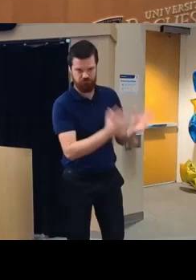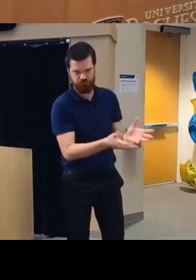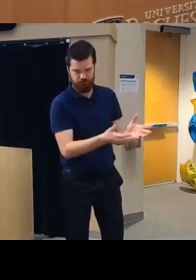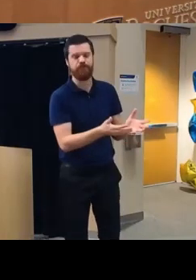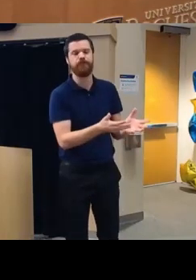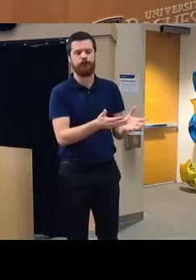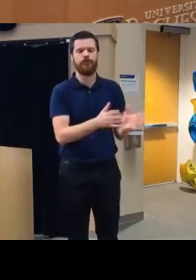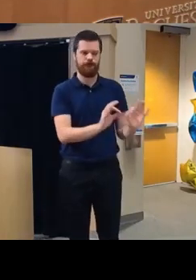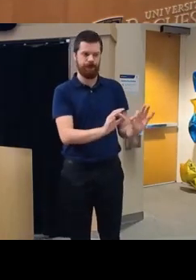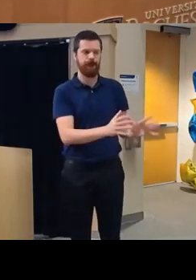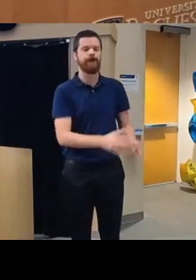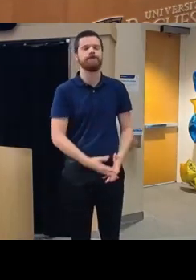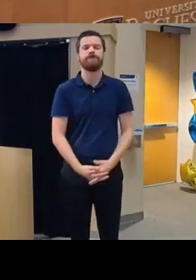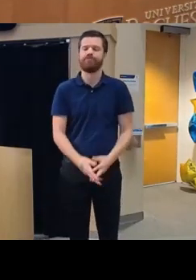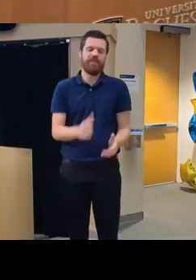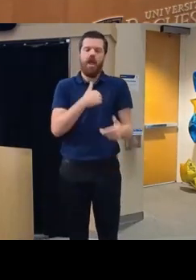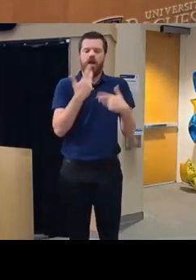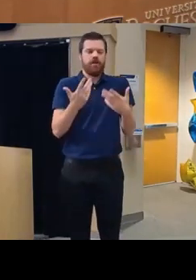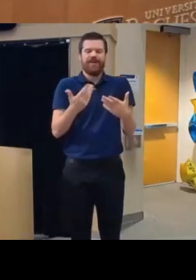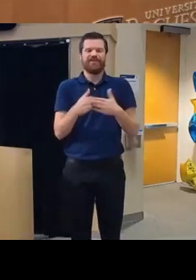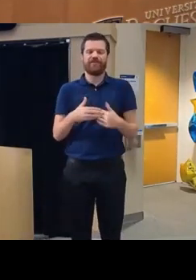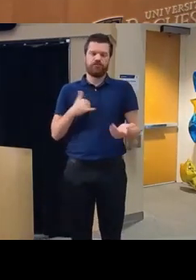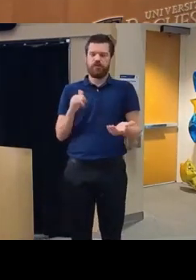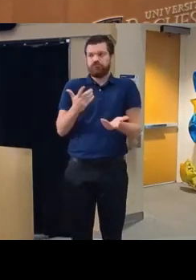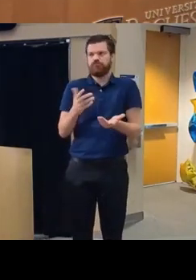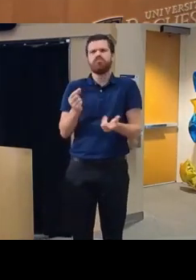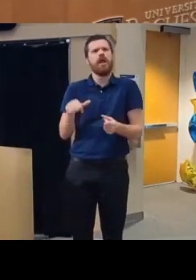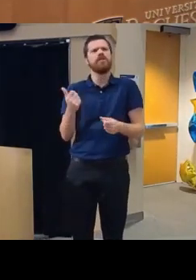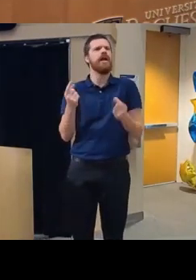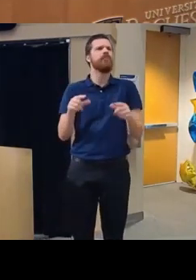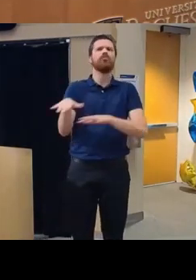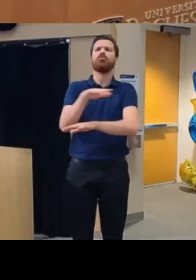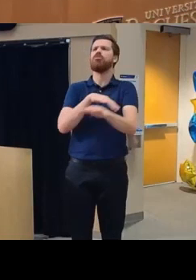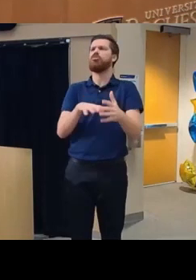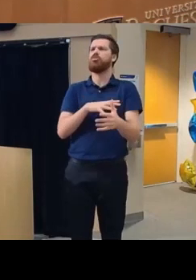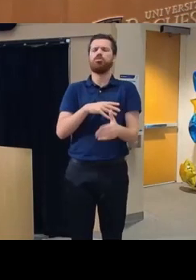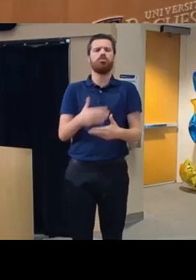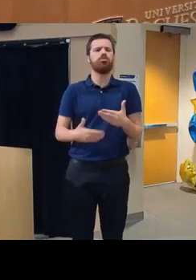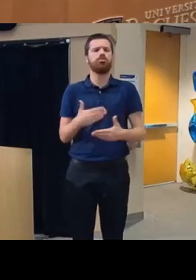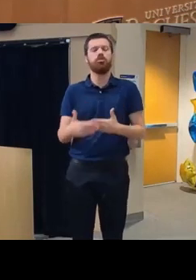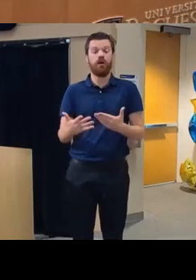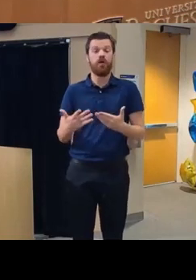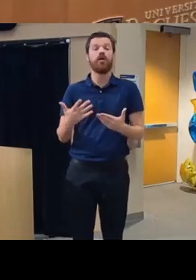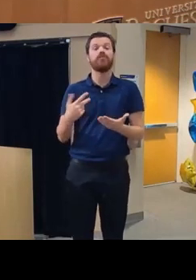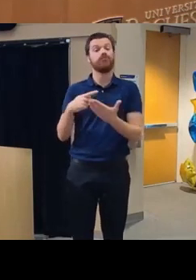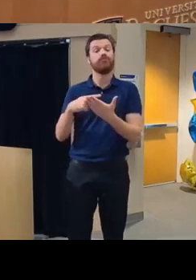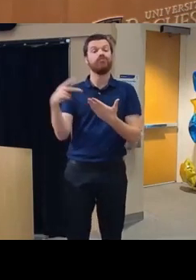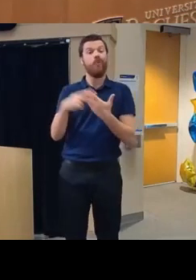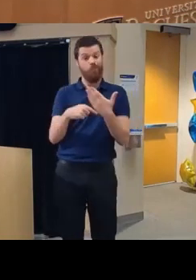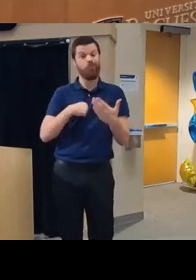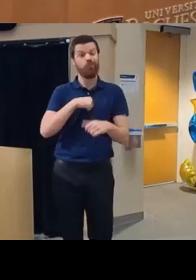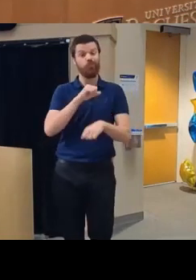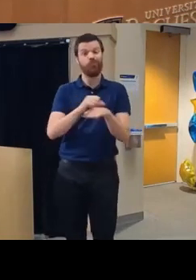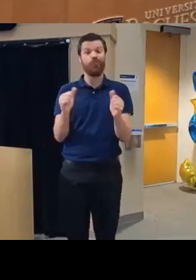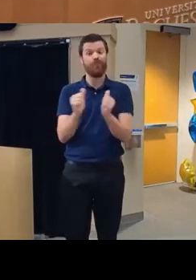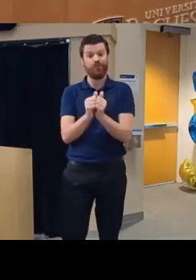And then I was like, okay, what else is going on? The programs we were working